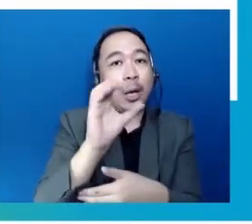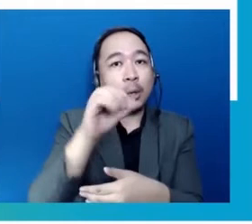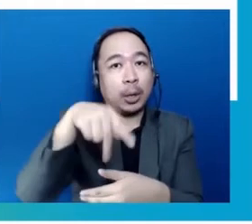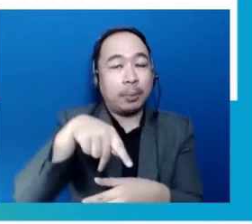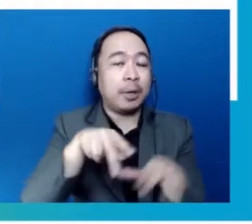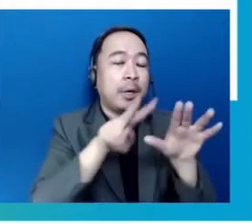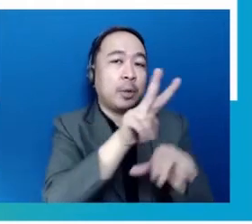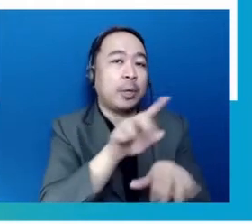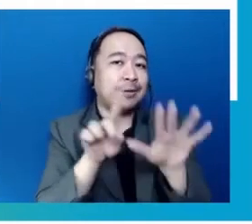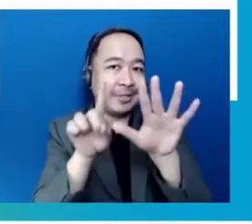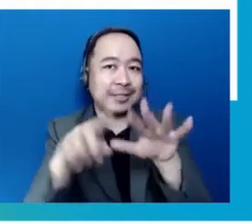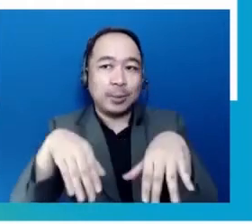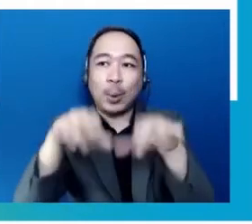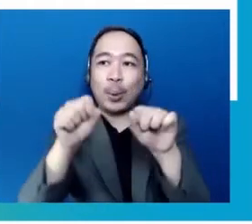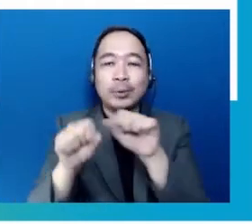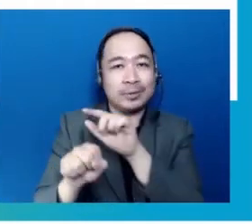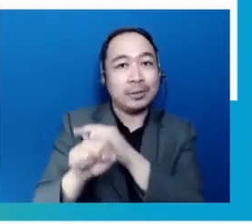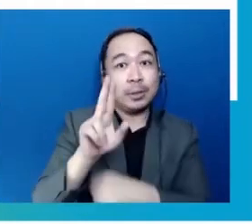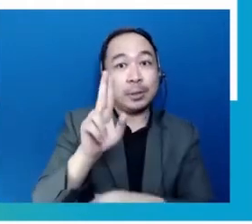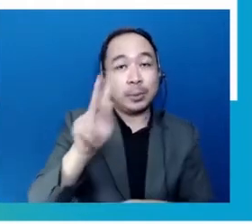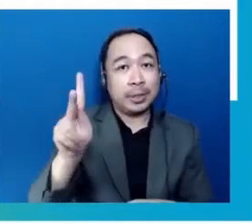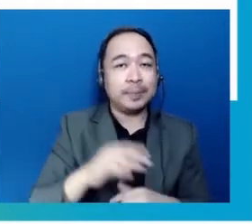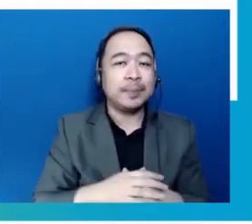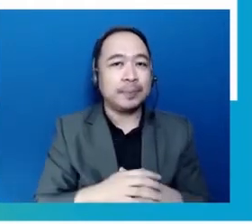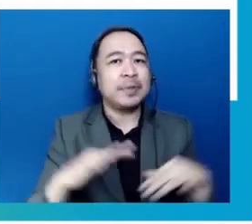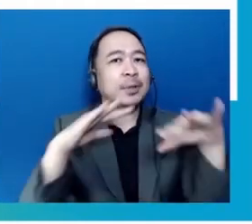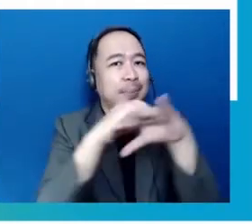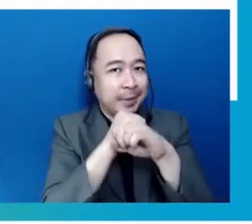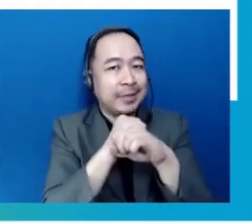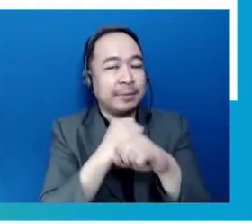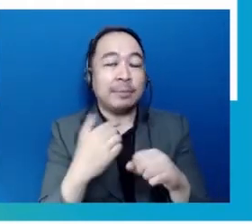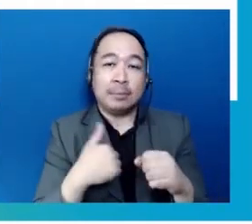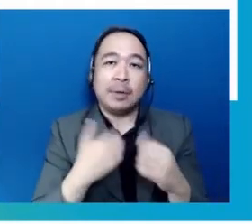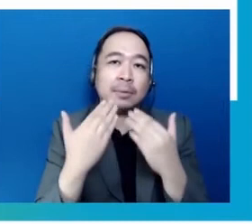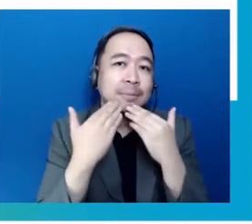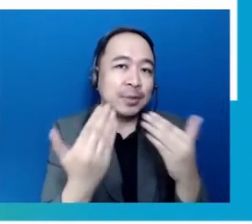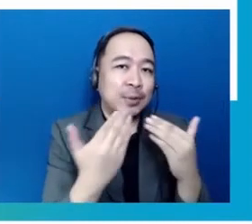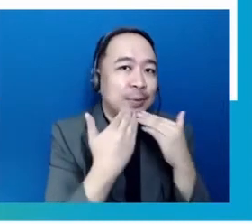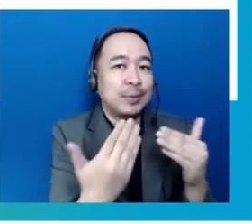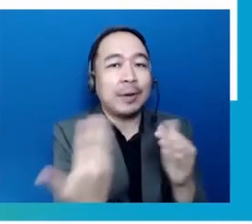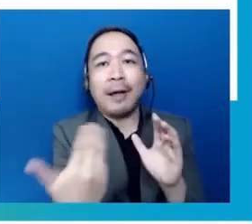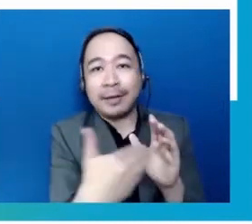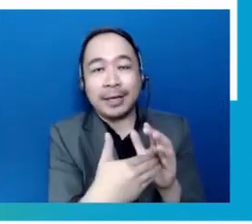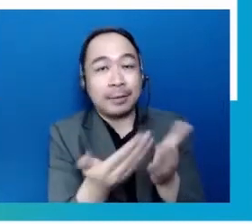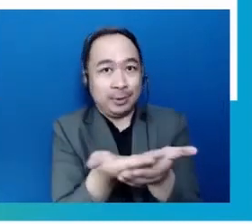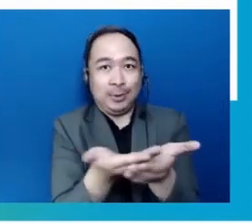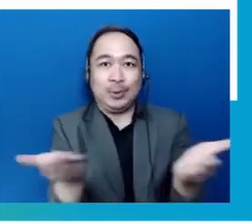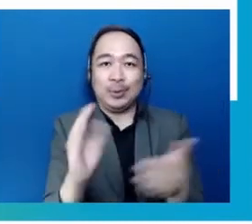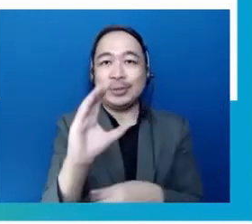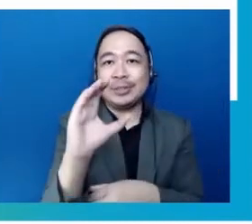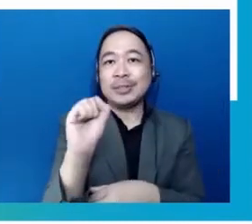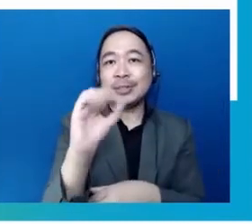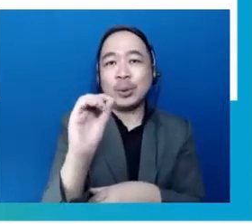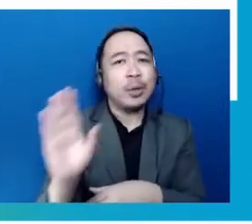the UK. So in closing, I'd like to thank once again you, CSOs, for your